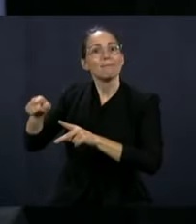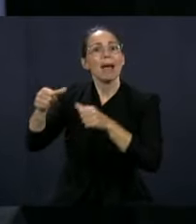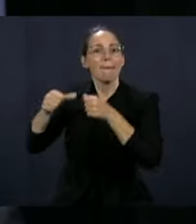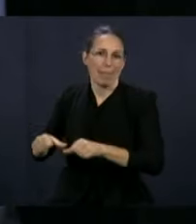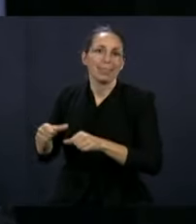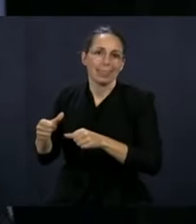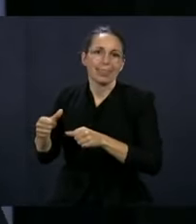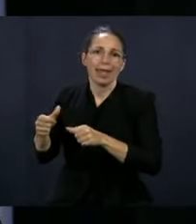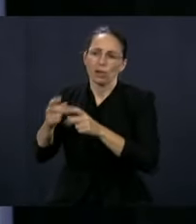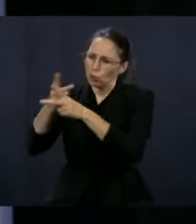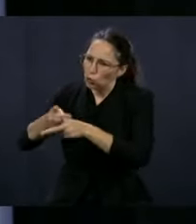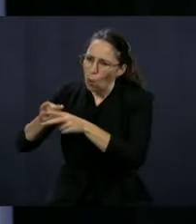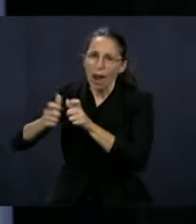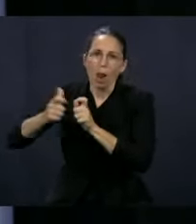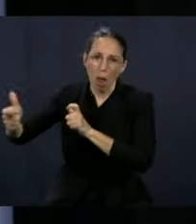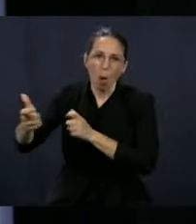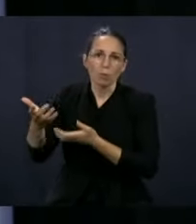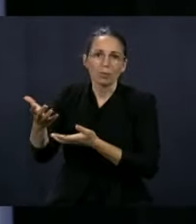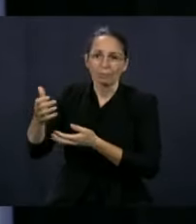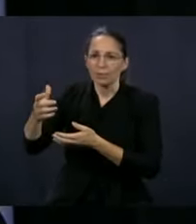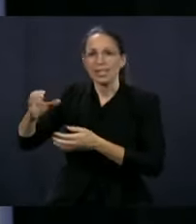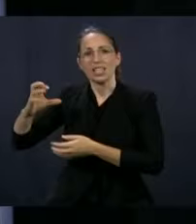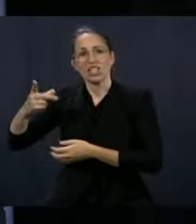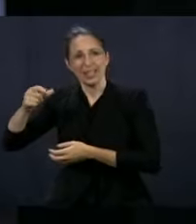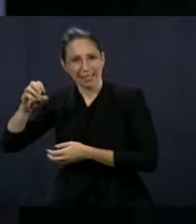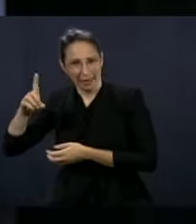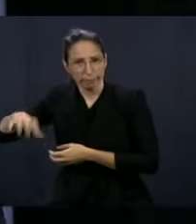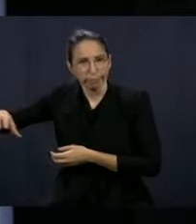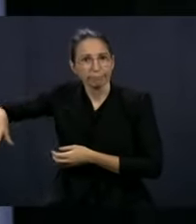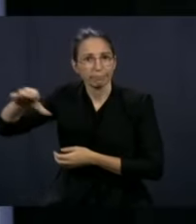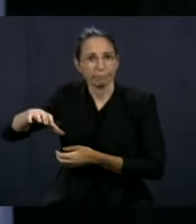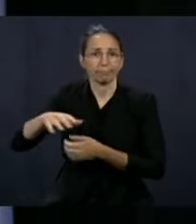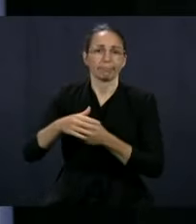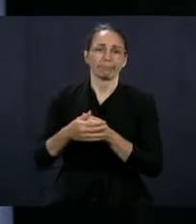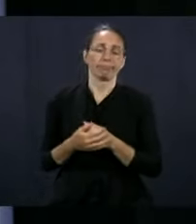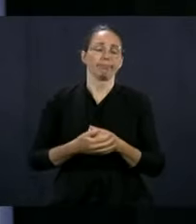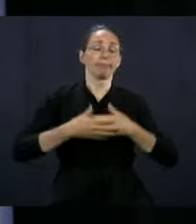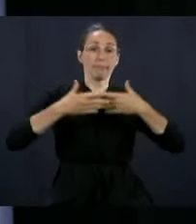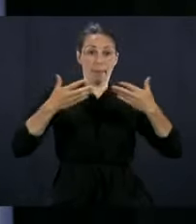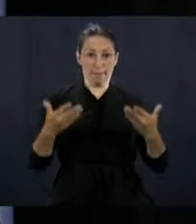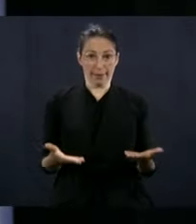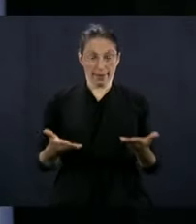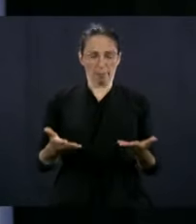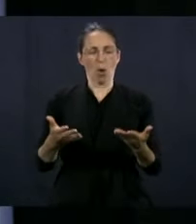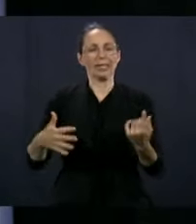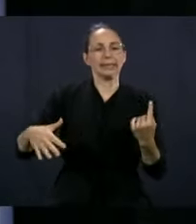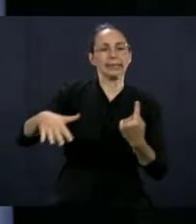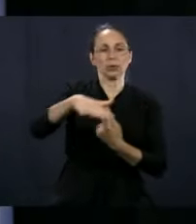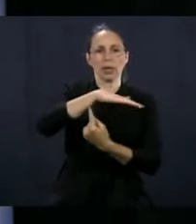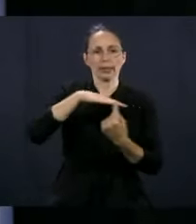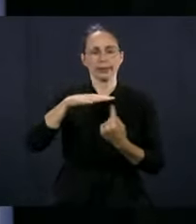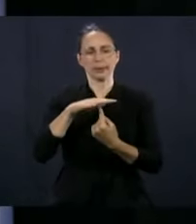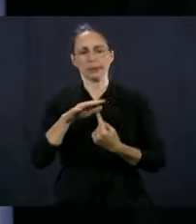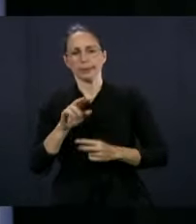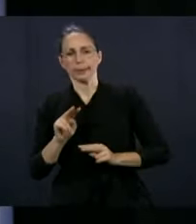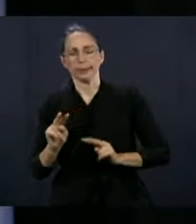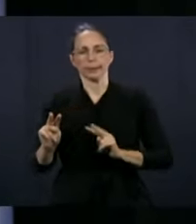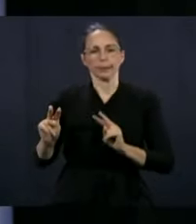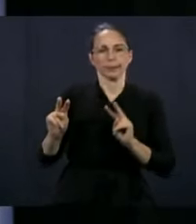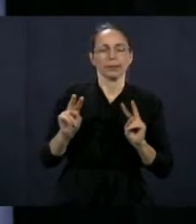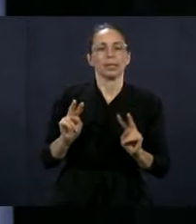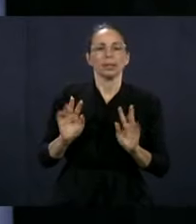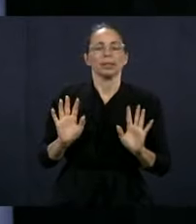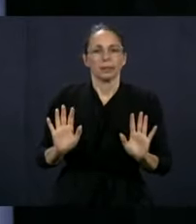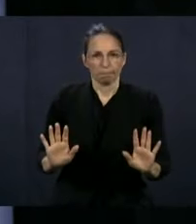elderly who live in long-term care facilities. Now, if we look at the present situation,